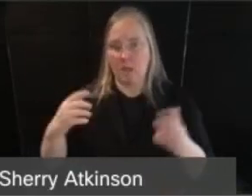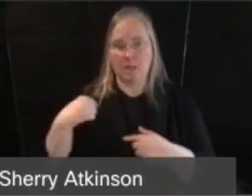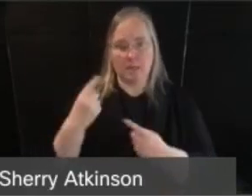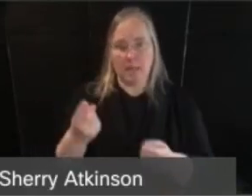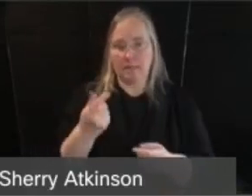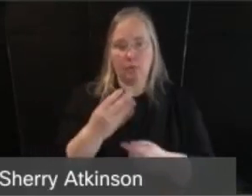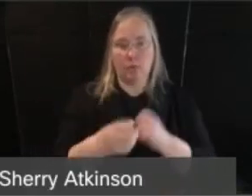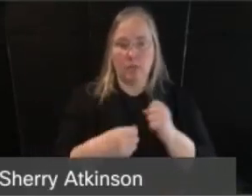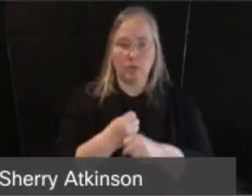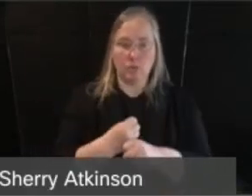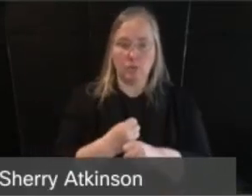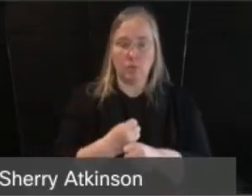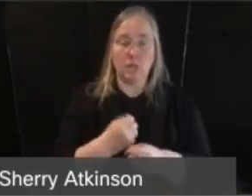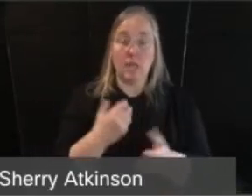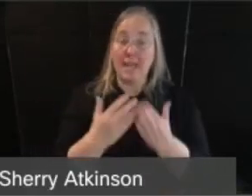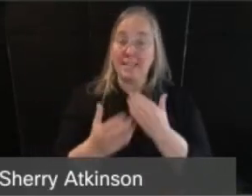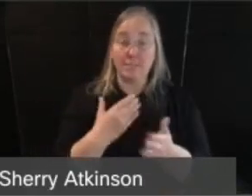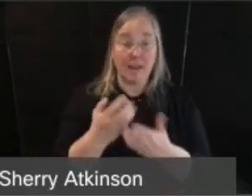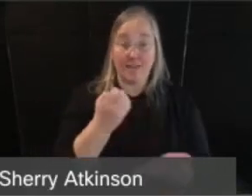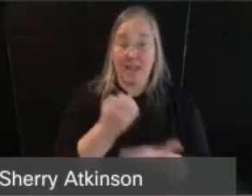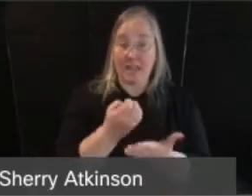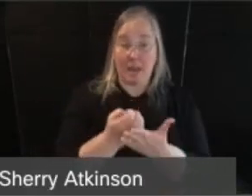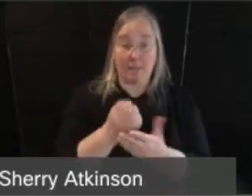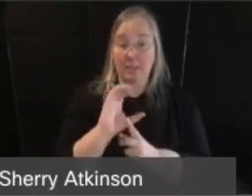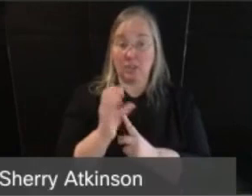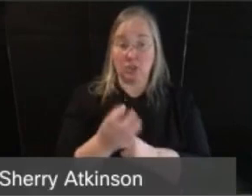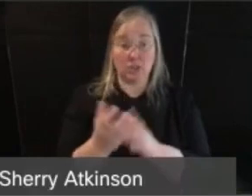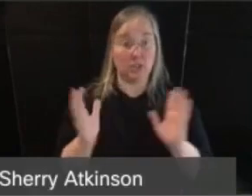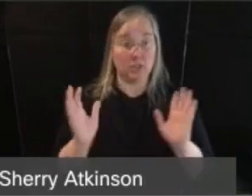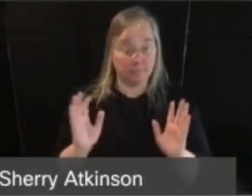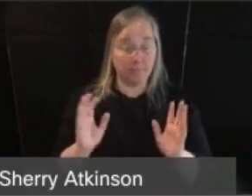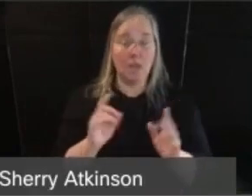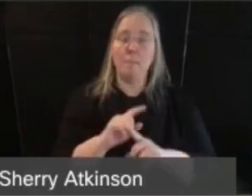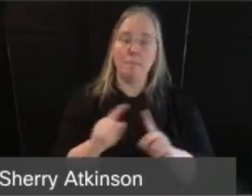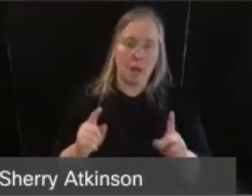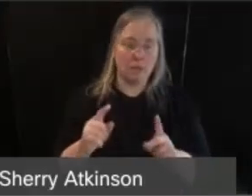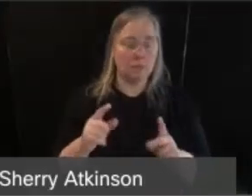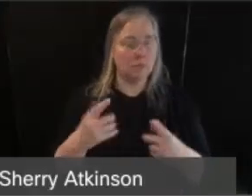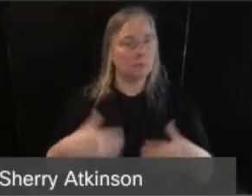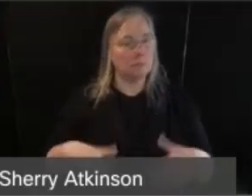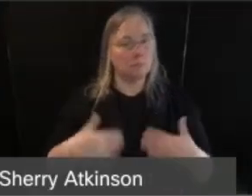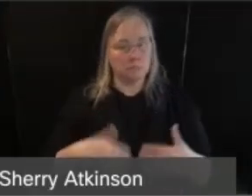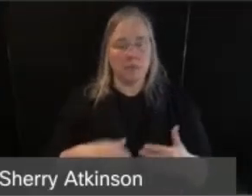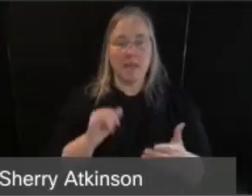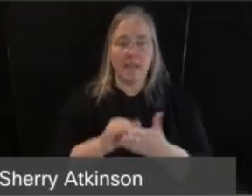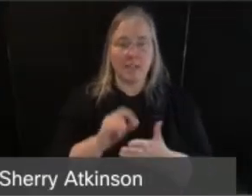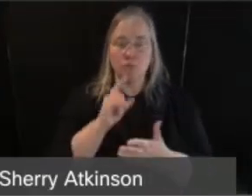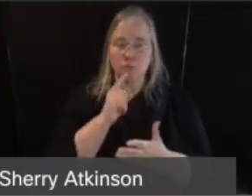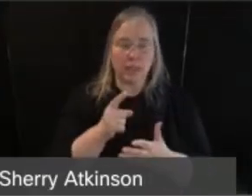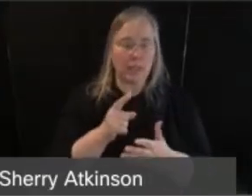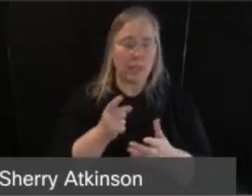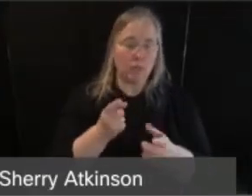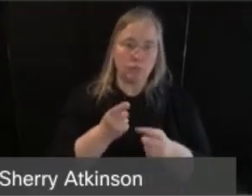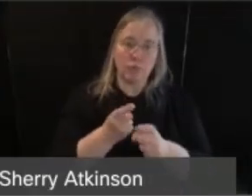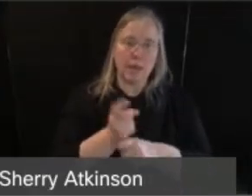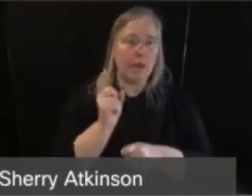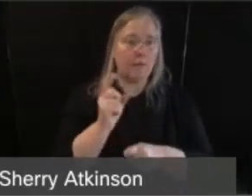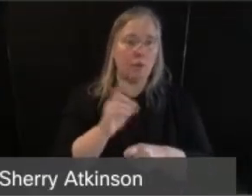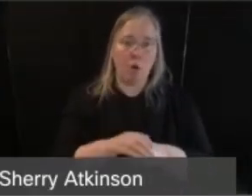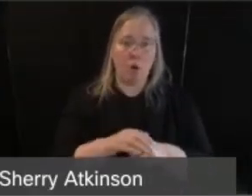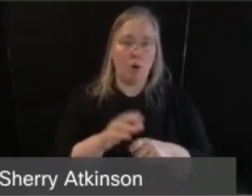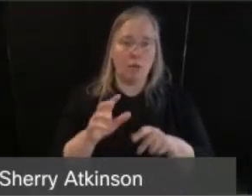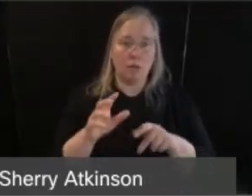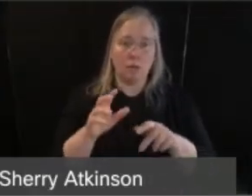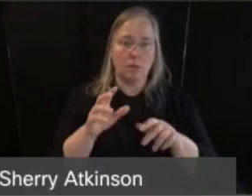years in spite of economic conditions. But yeah, it has really wreaked havoc on those individuals who are relying